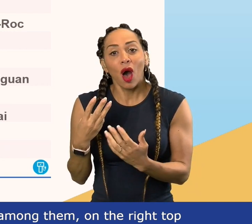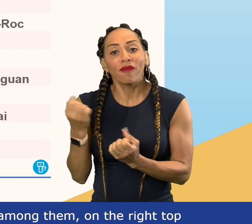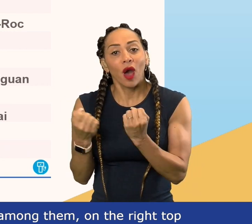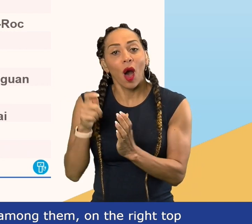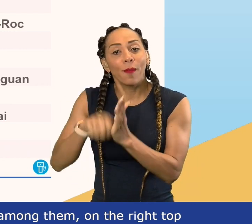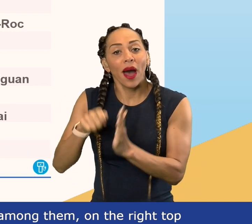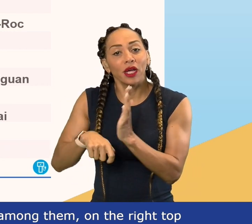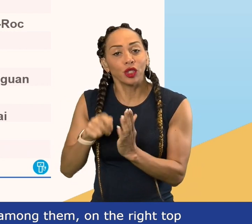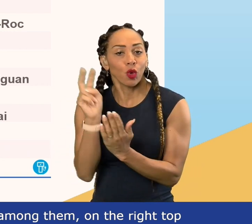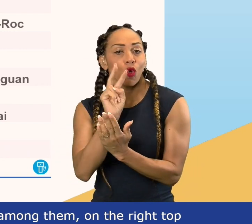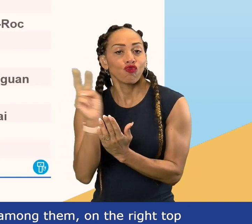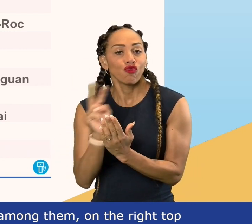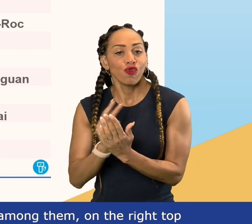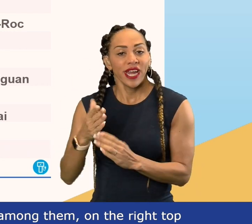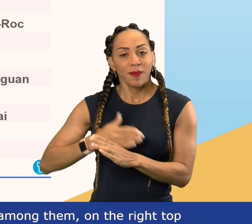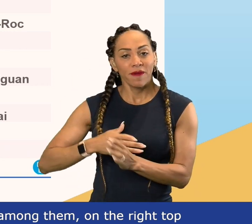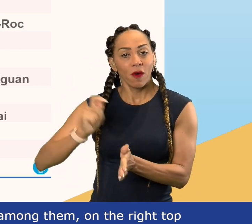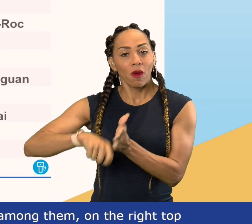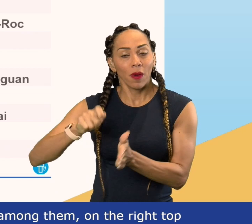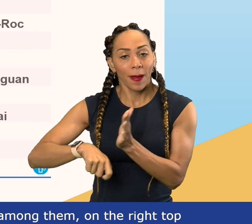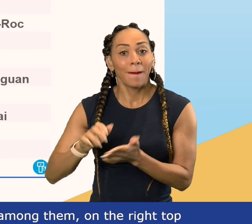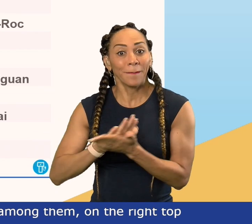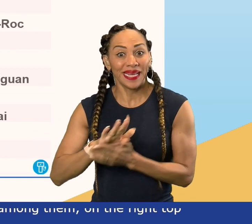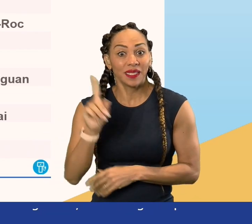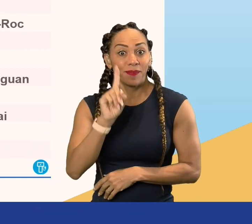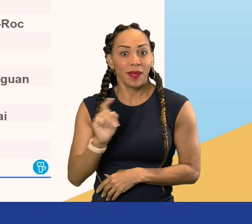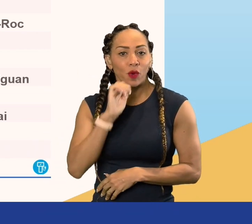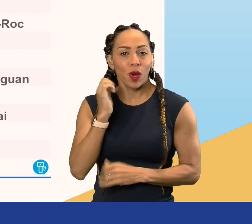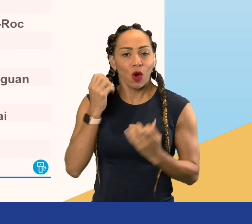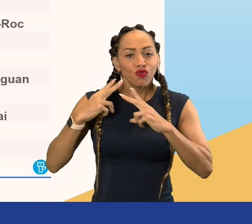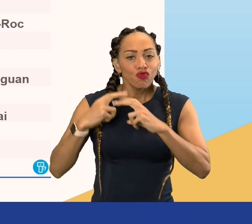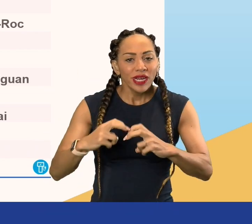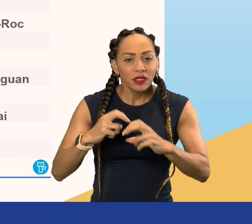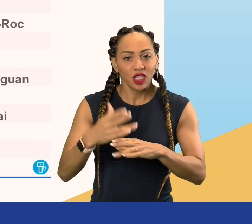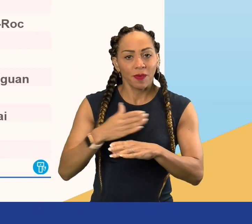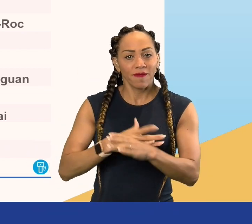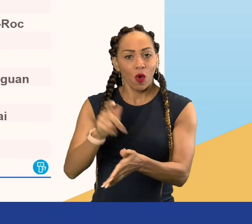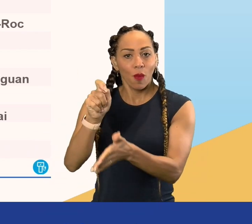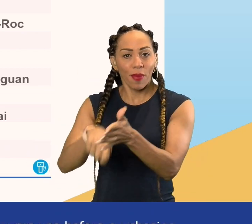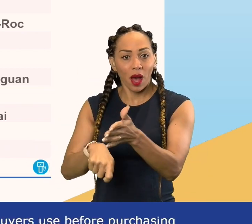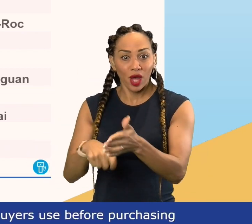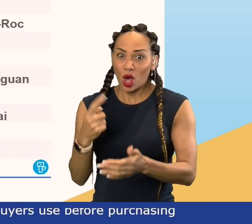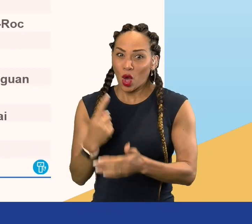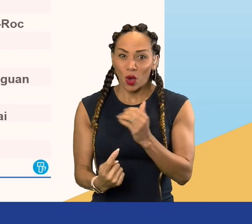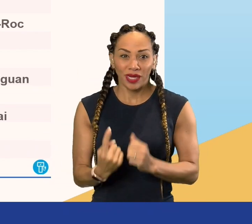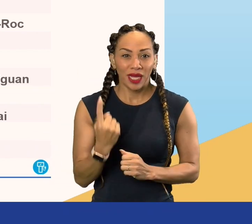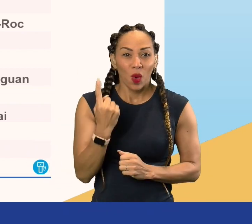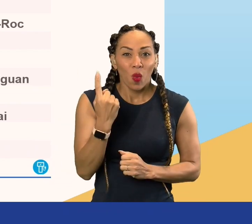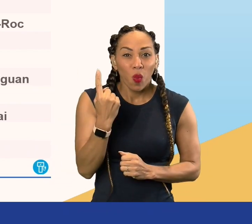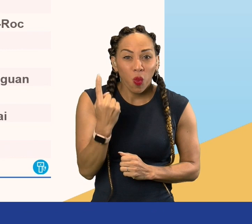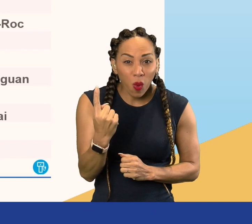you the sort of vehicles people are researching, people are thinking of buying. And, well, as you said, there's just one electric car there. In 10th place, the